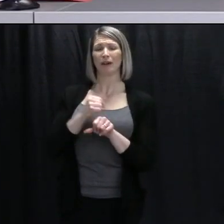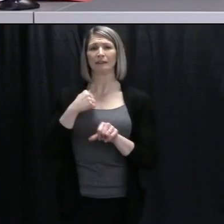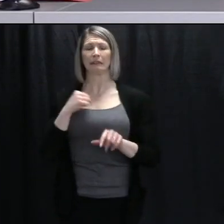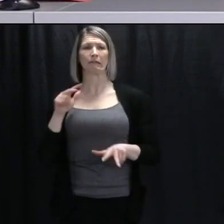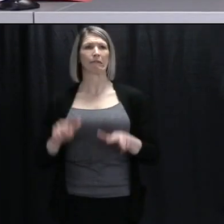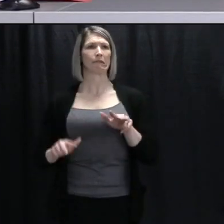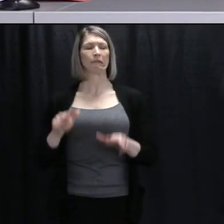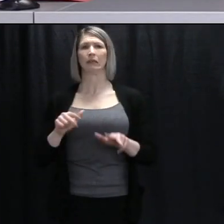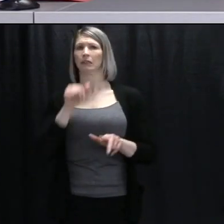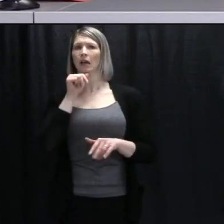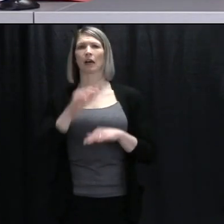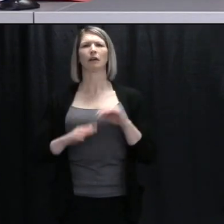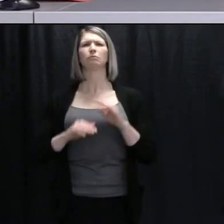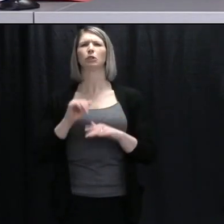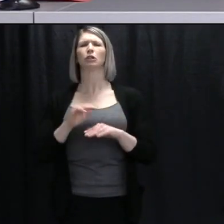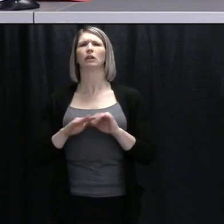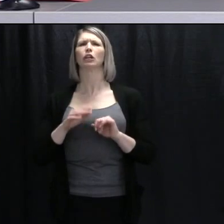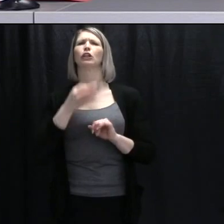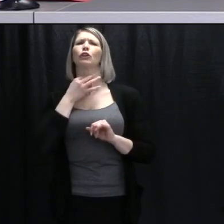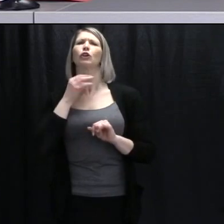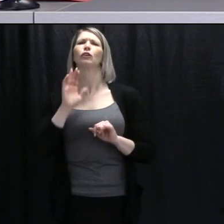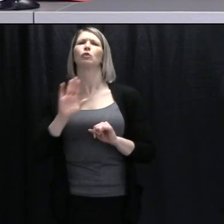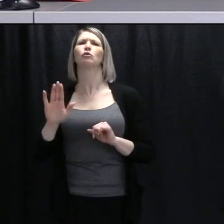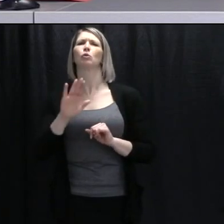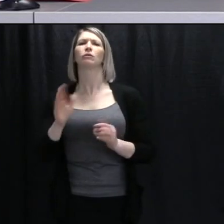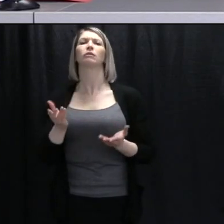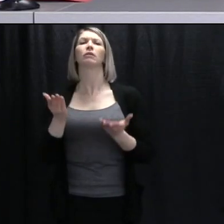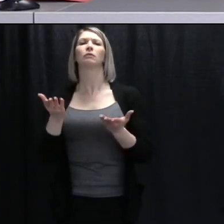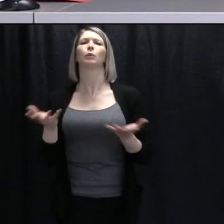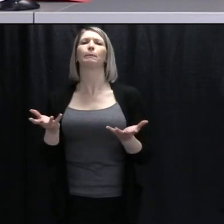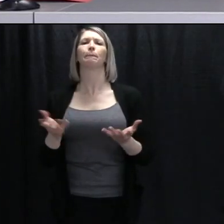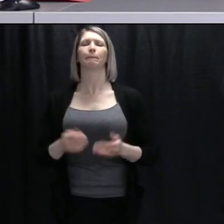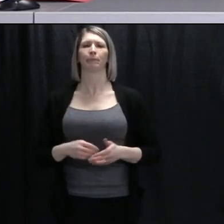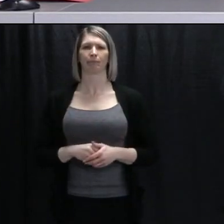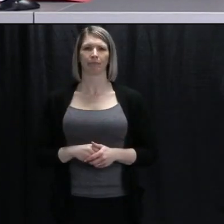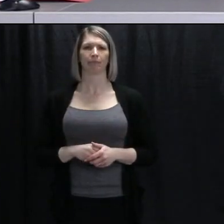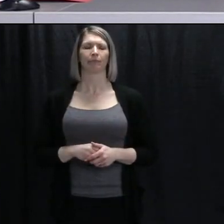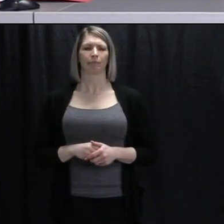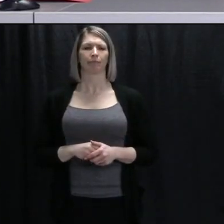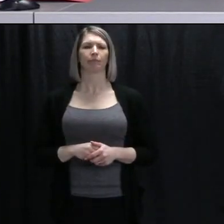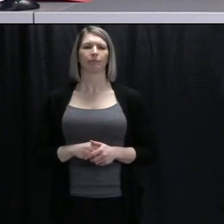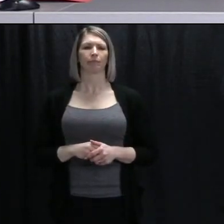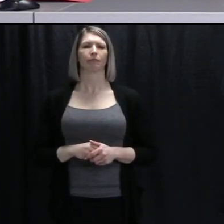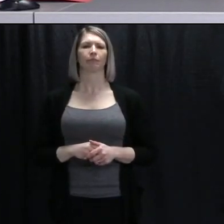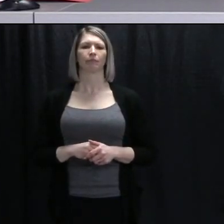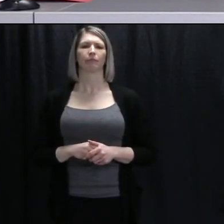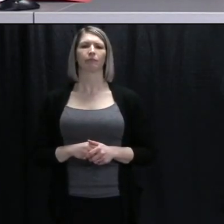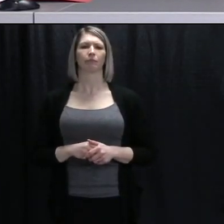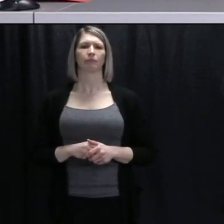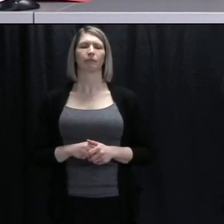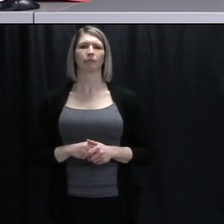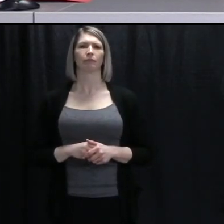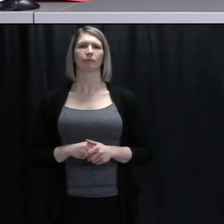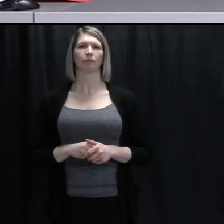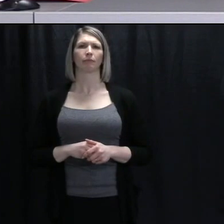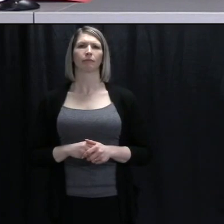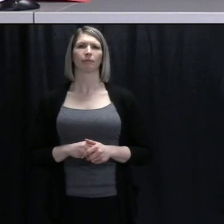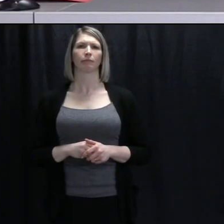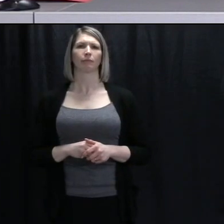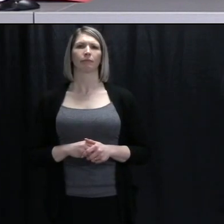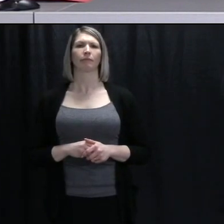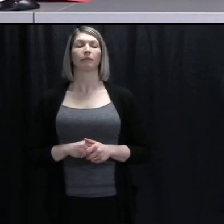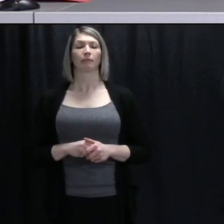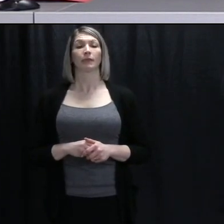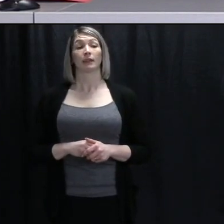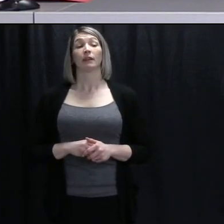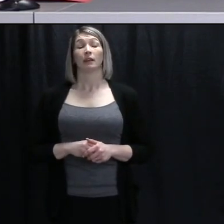so. What's recommended for people in that situation? Well, anybody that if they would have legitimate concerns about